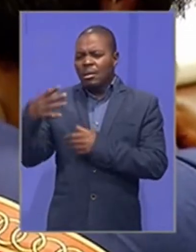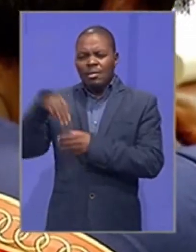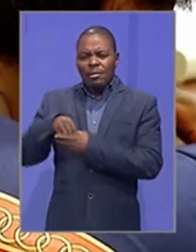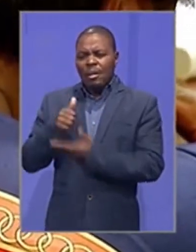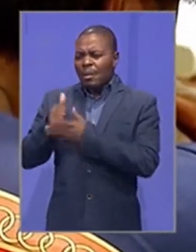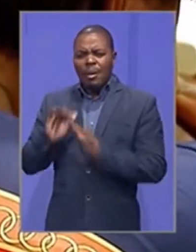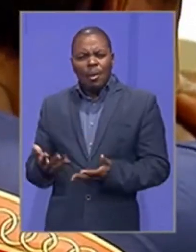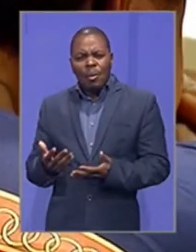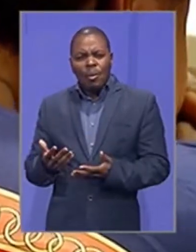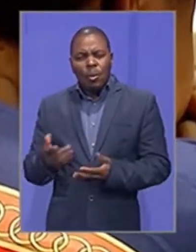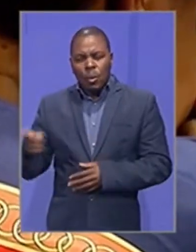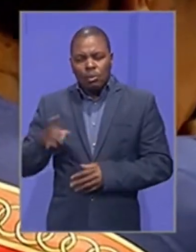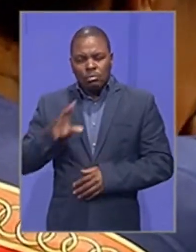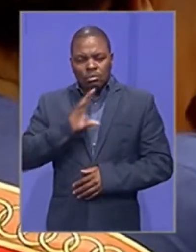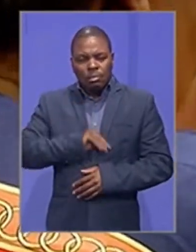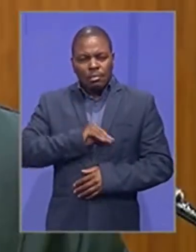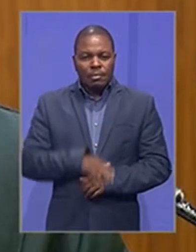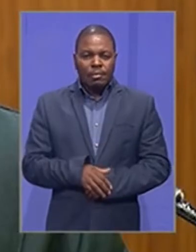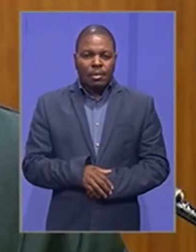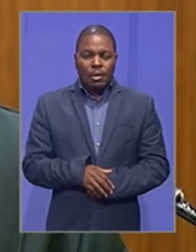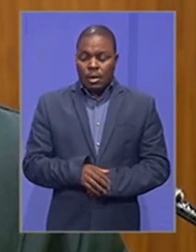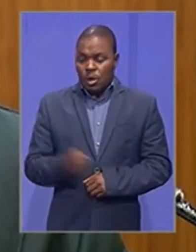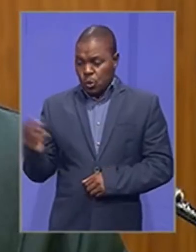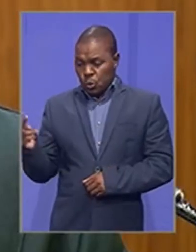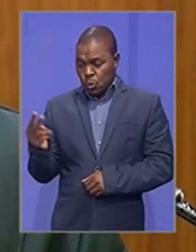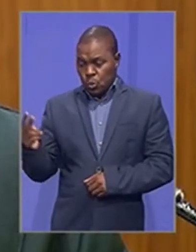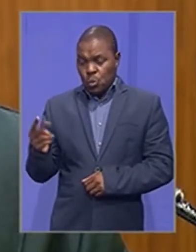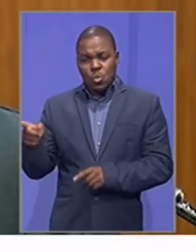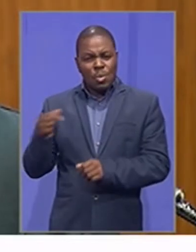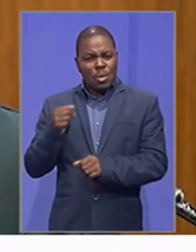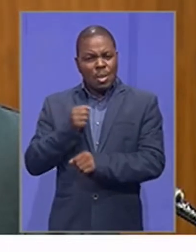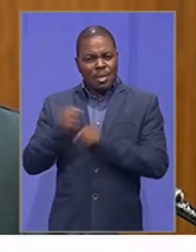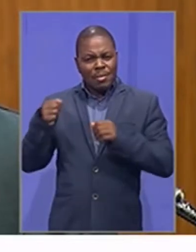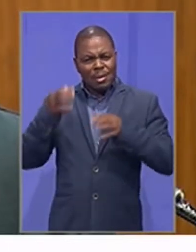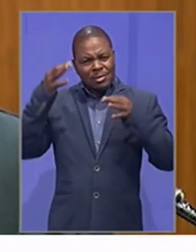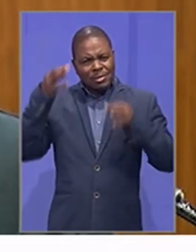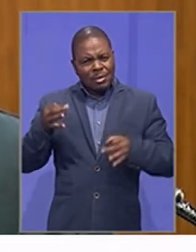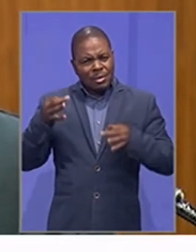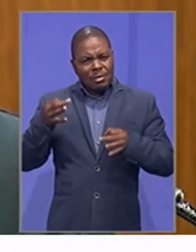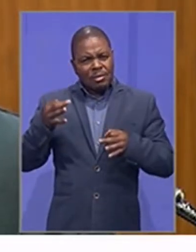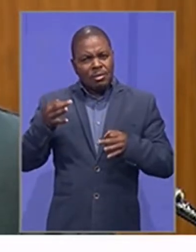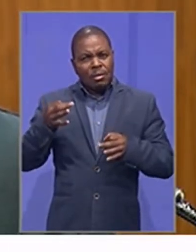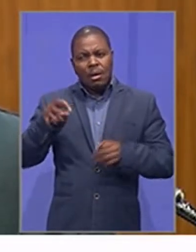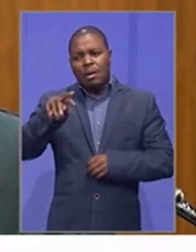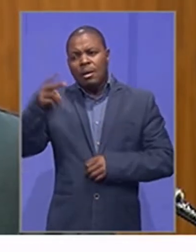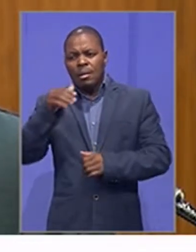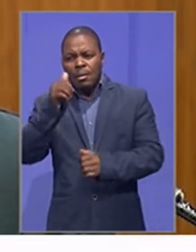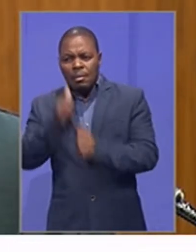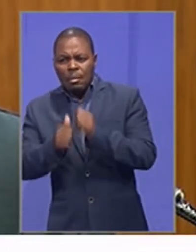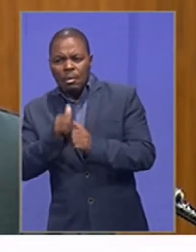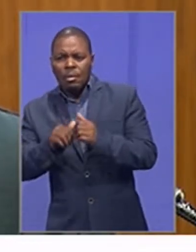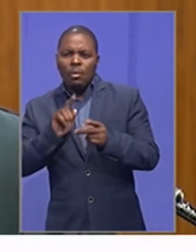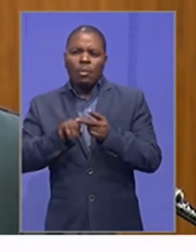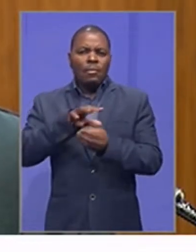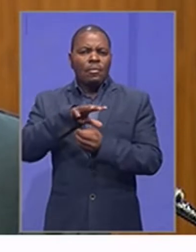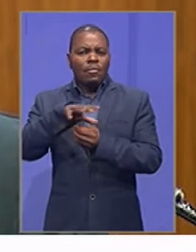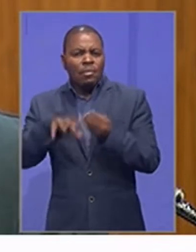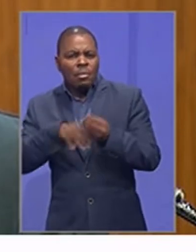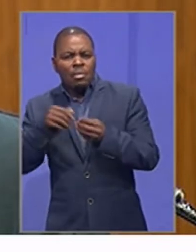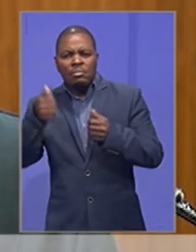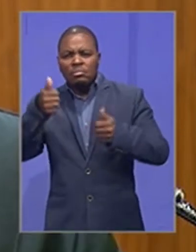go mo thusa. And the two of you didn't decide to call the other brothers or the family or the